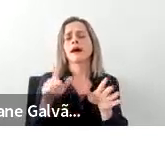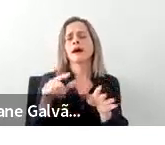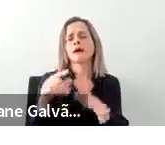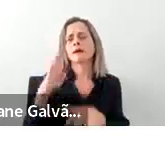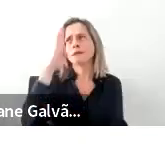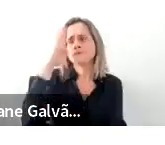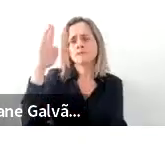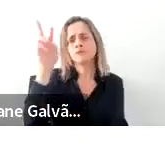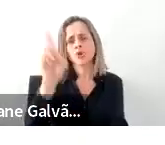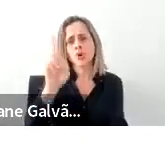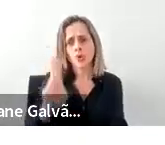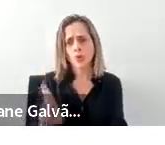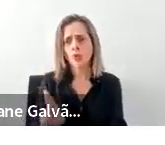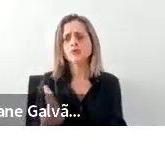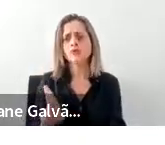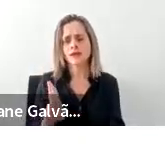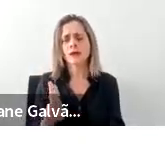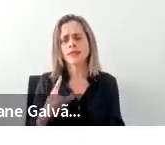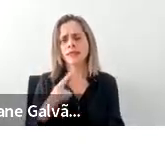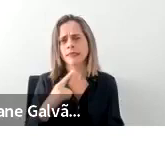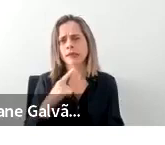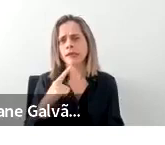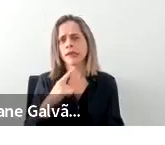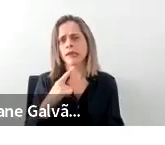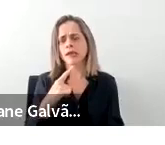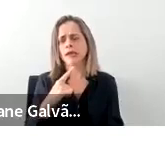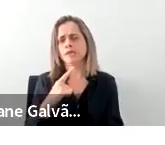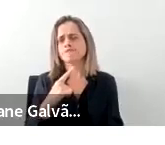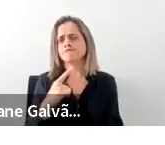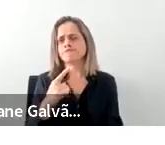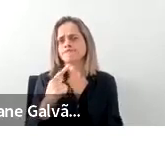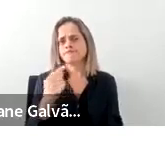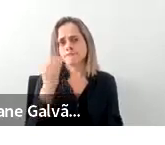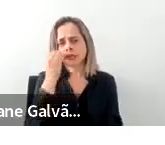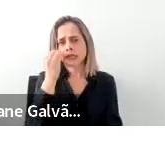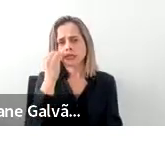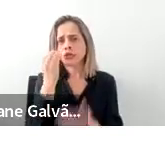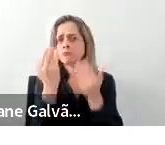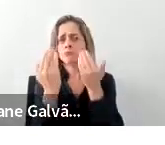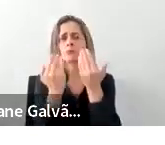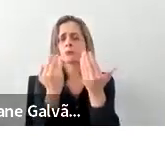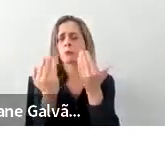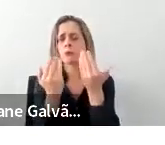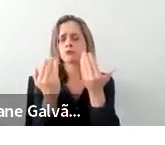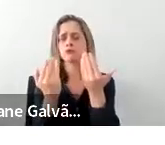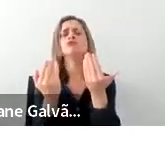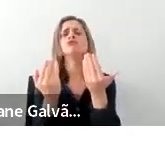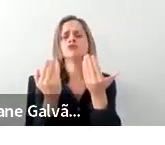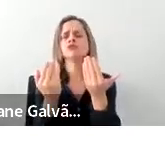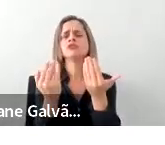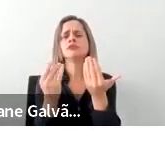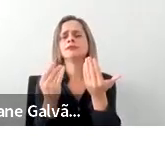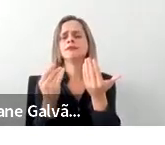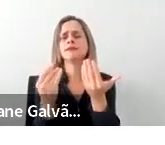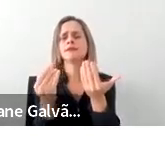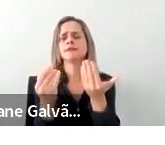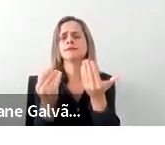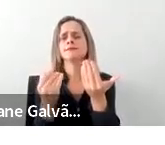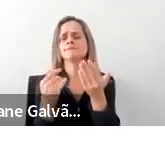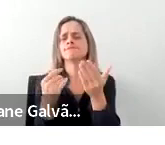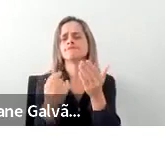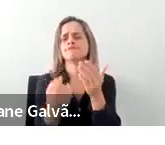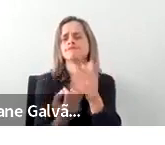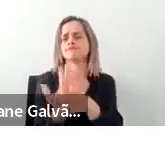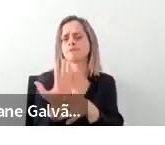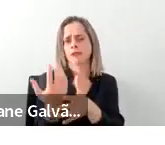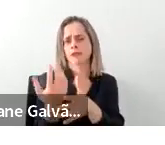very interesting for all of that. So he's talking about, number one, Marx's method and the method of psychology.